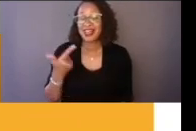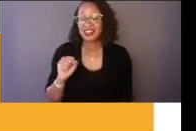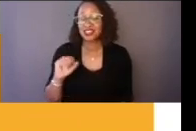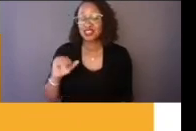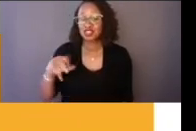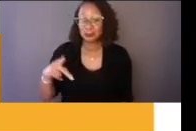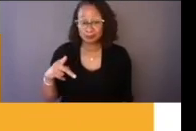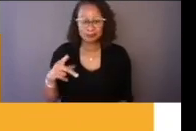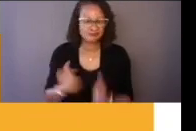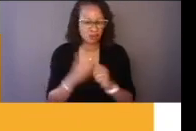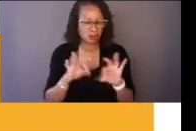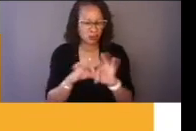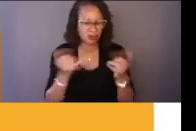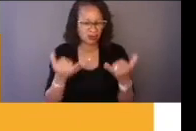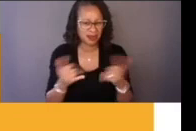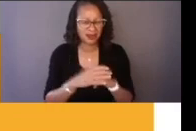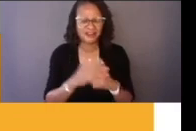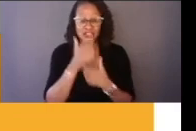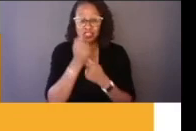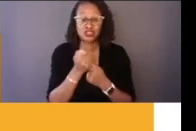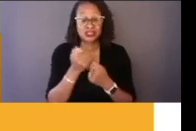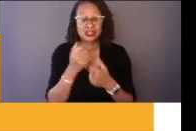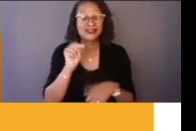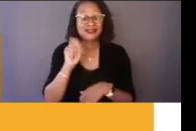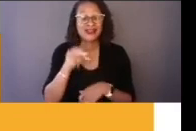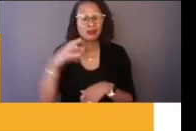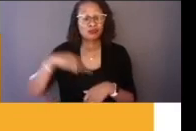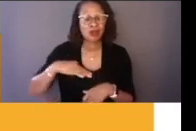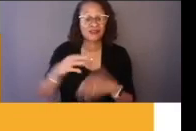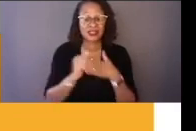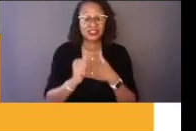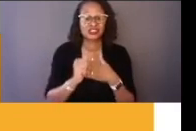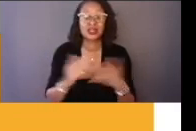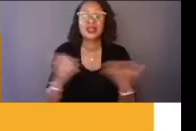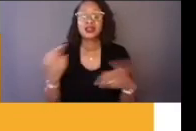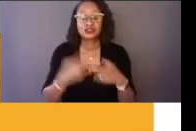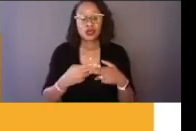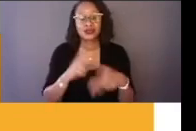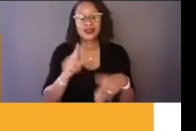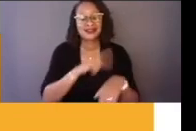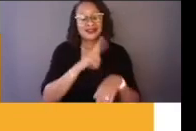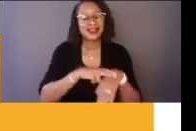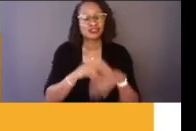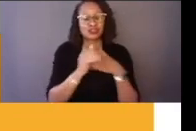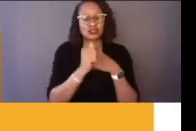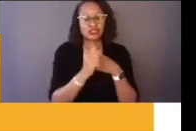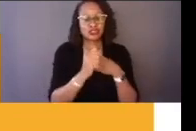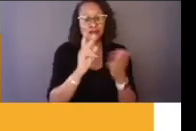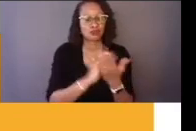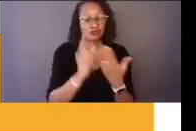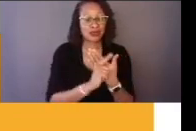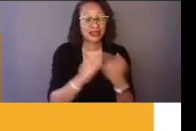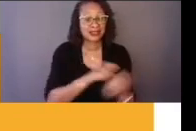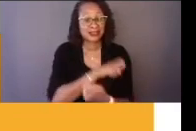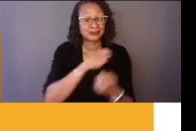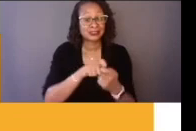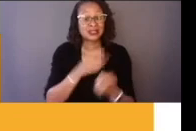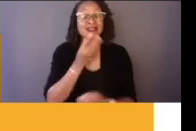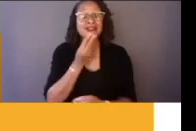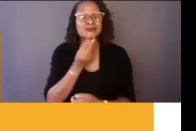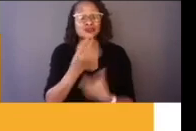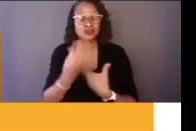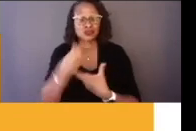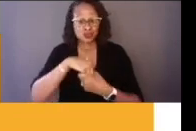in this type of nonprofit leadership, is our National Leadership Program, and specifically our Jewish